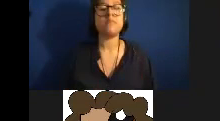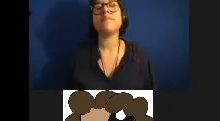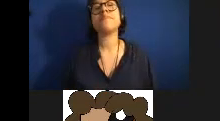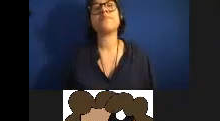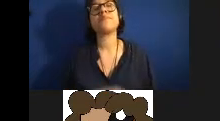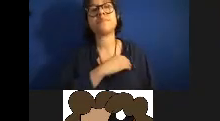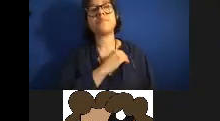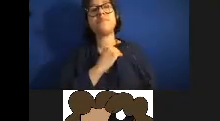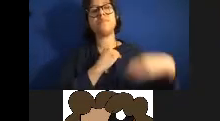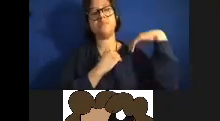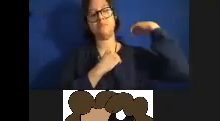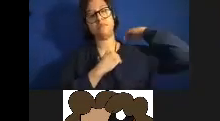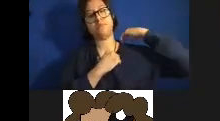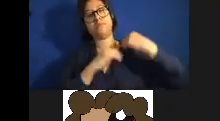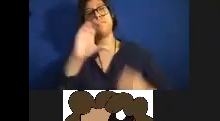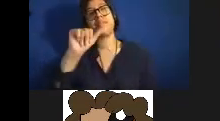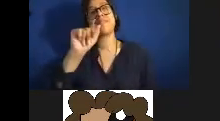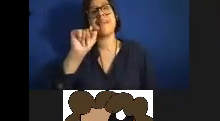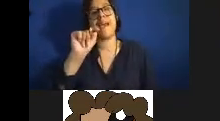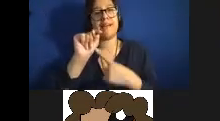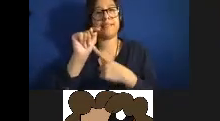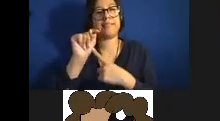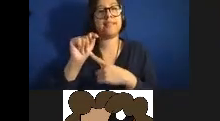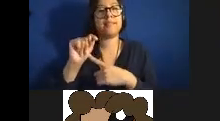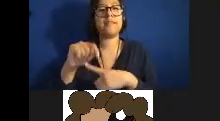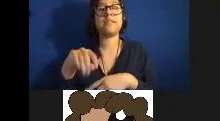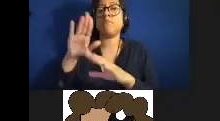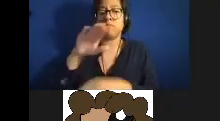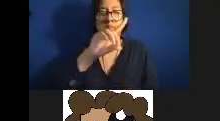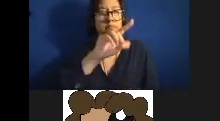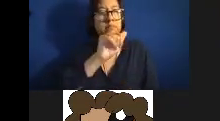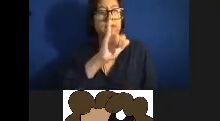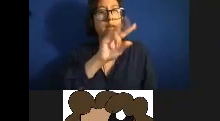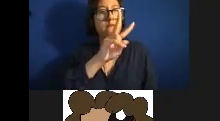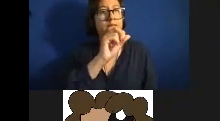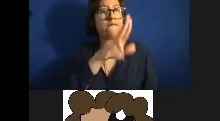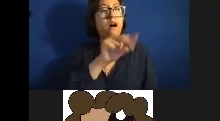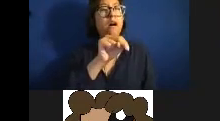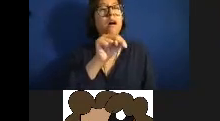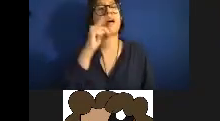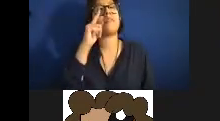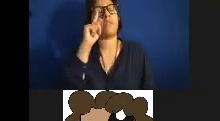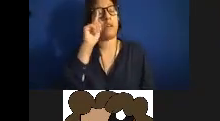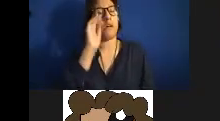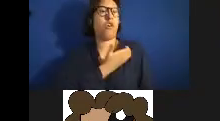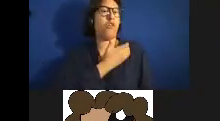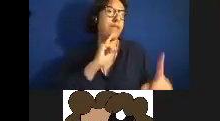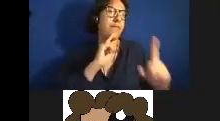Right. I want to riff off that for a second with you, Devon, actually, because one of the conversations that we're having,